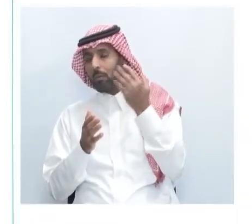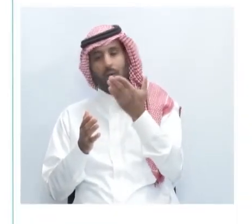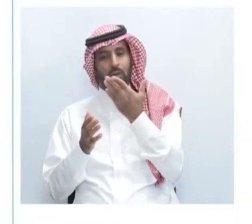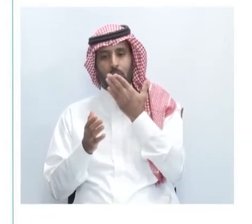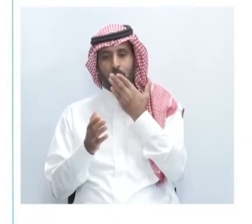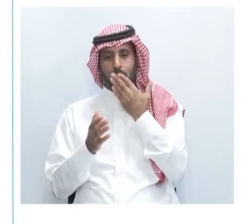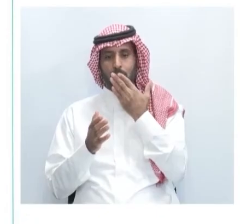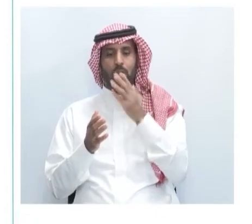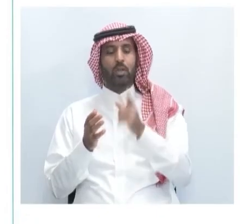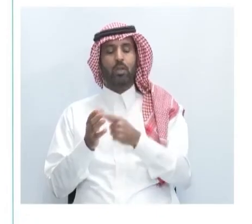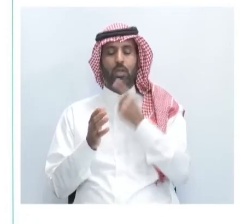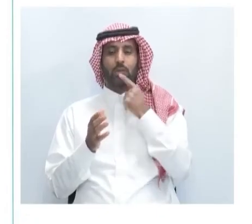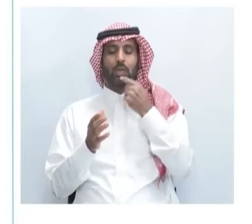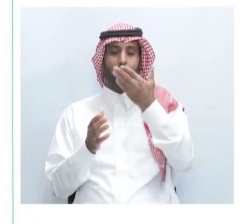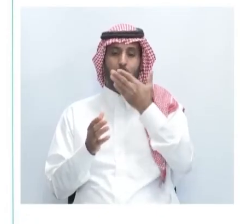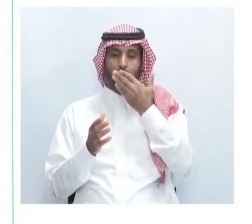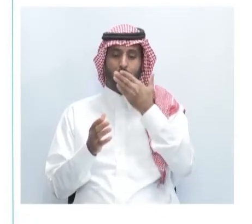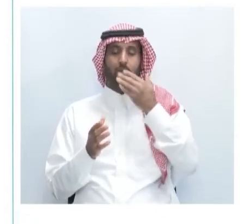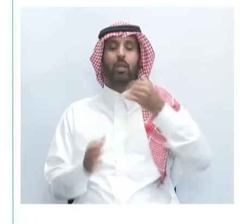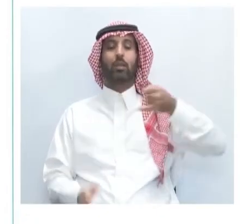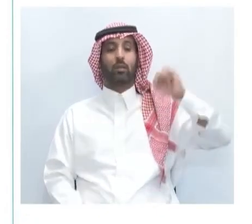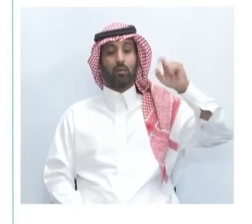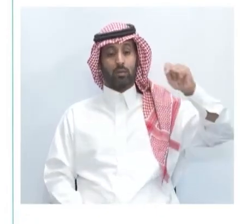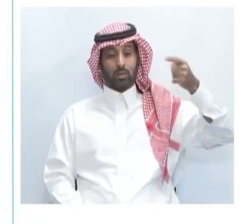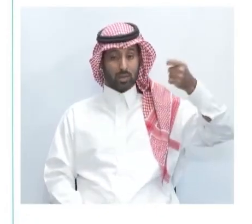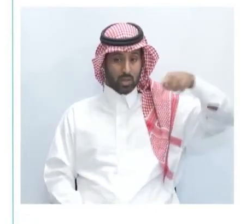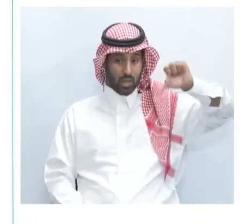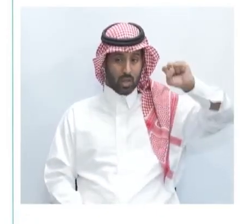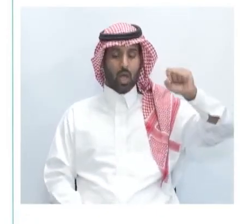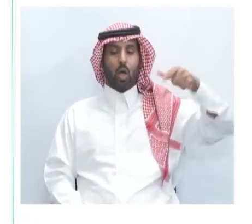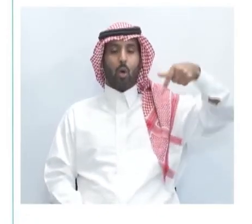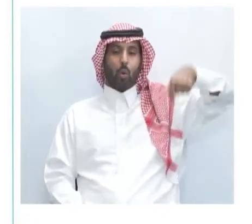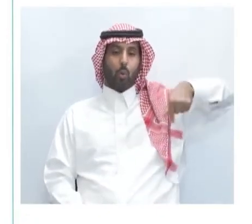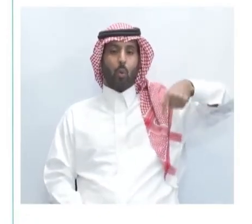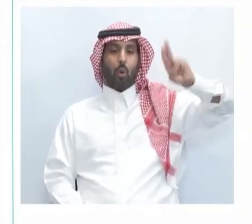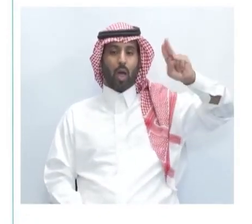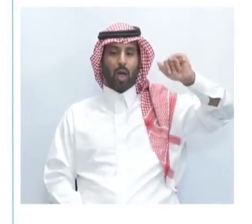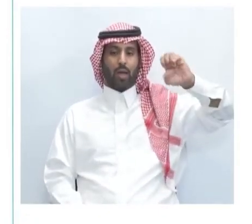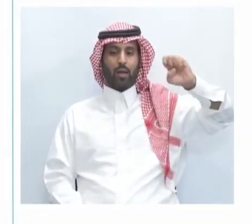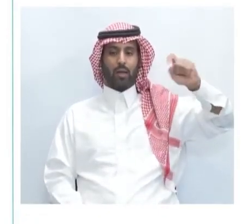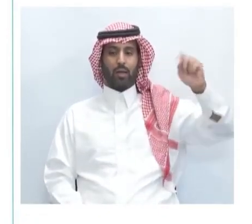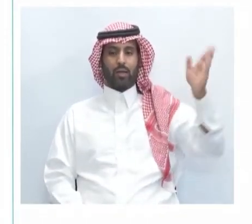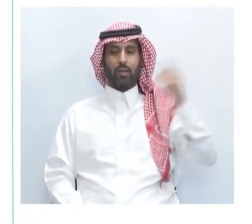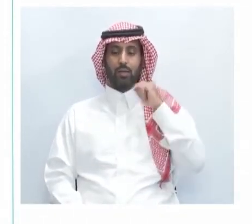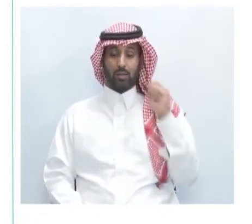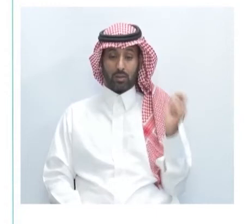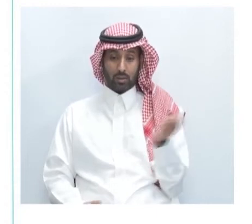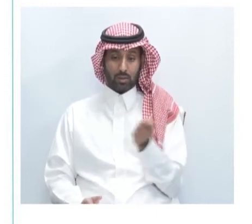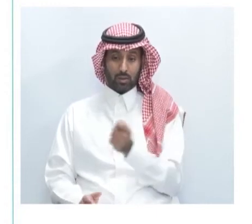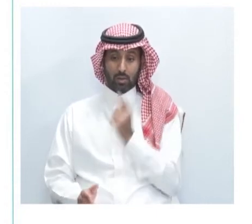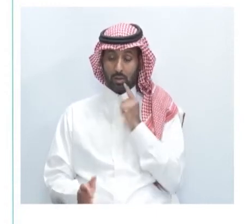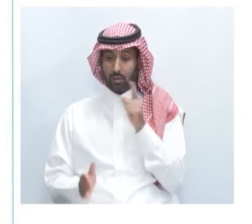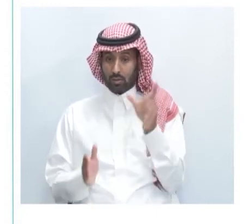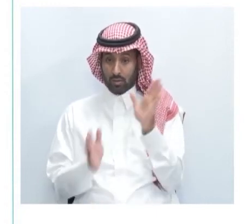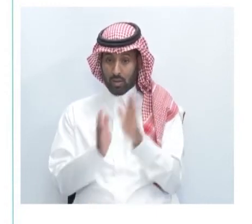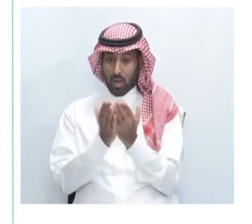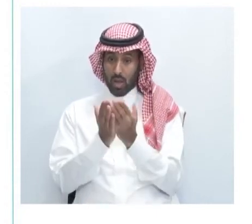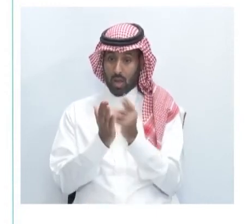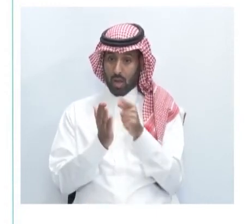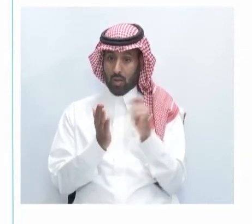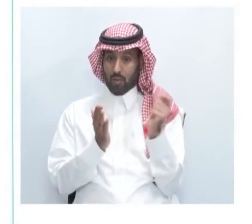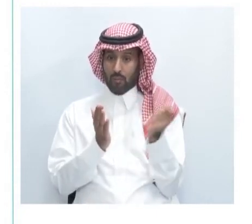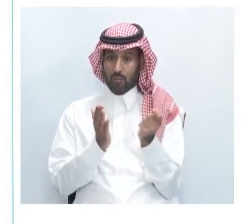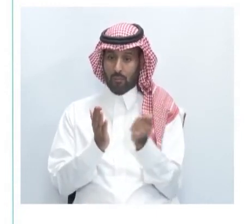we have this. It's what? Quiet. It's quiet. So let's trace. It's